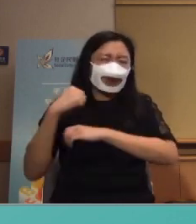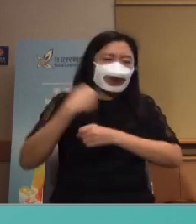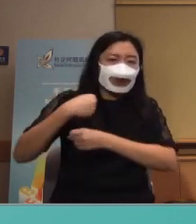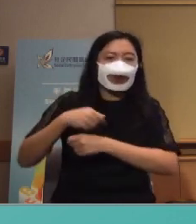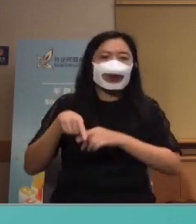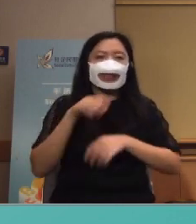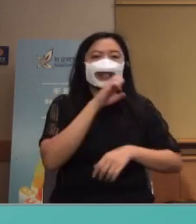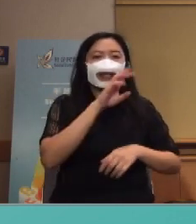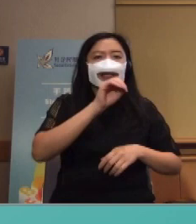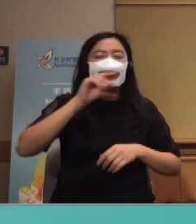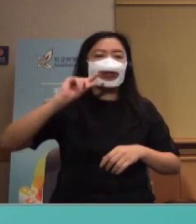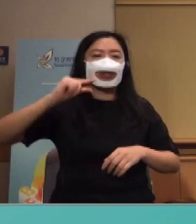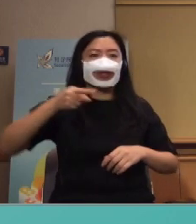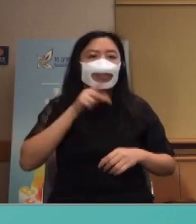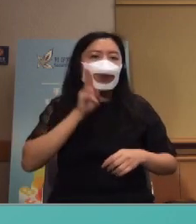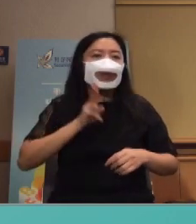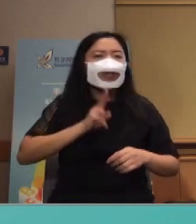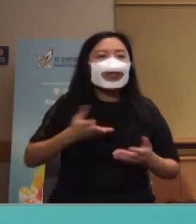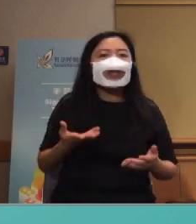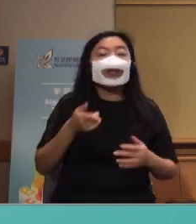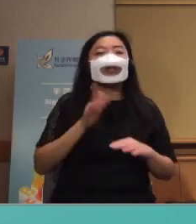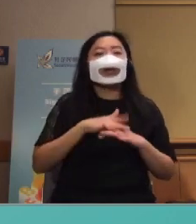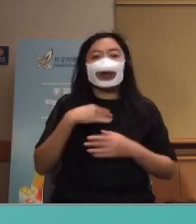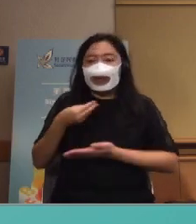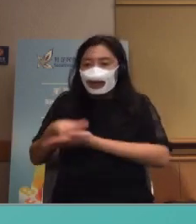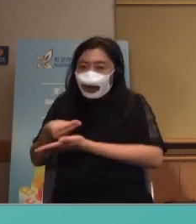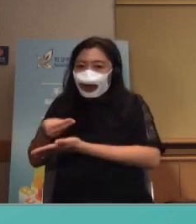think the other thing that's really important is stuff like this, right? Education. So I really,